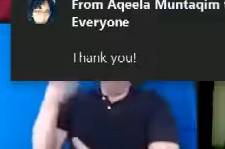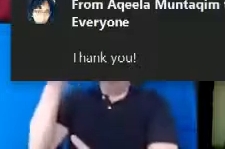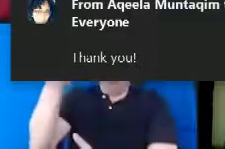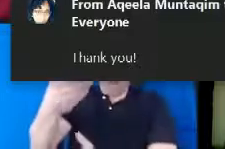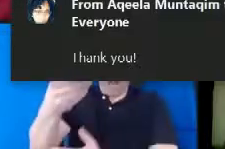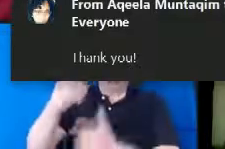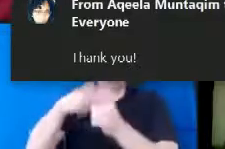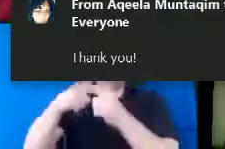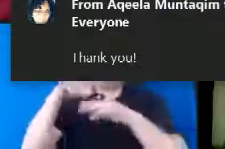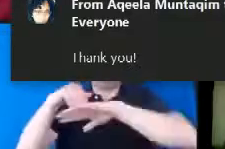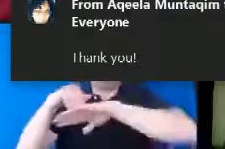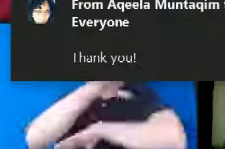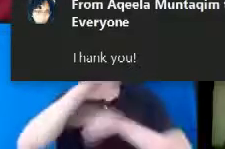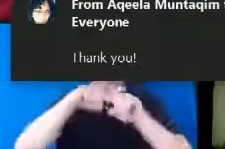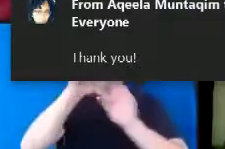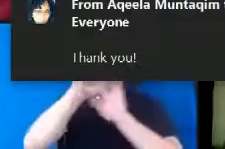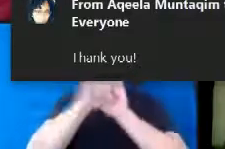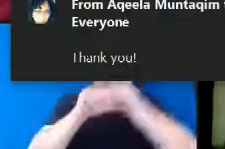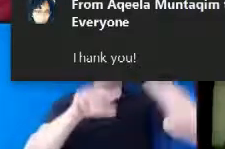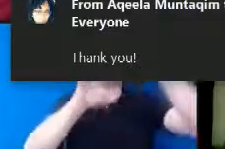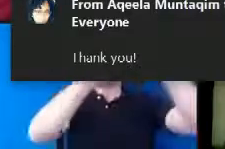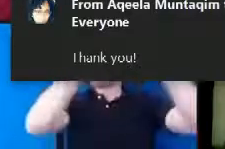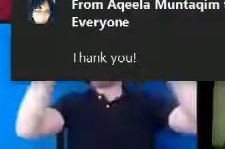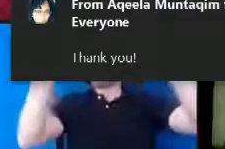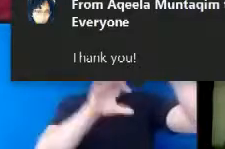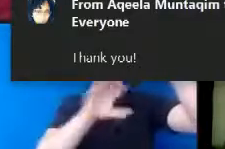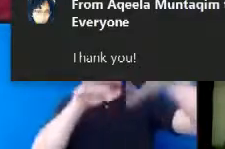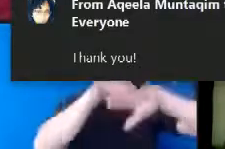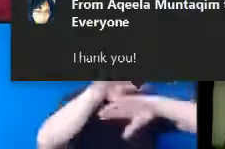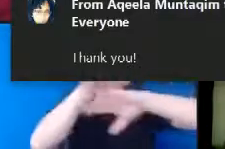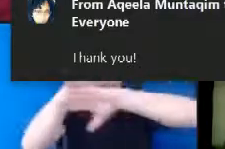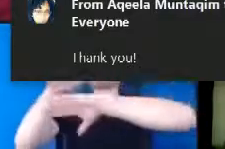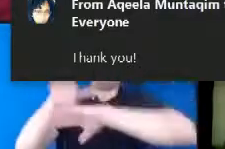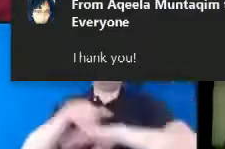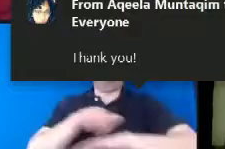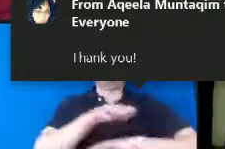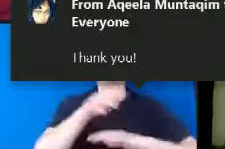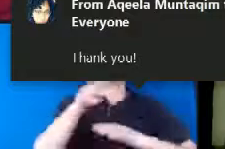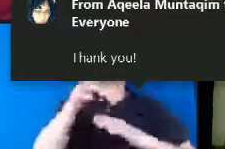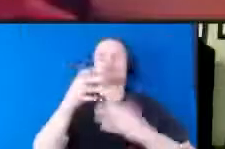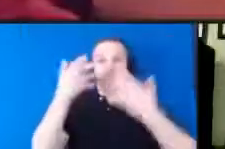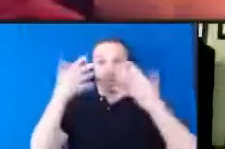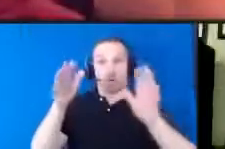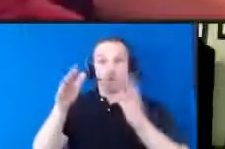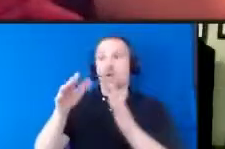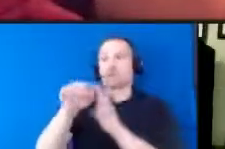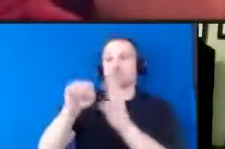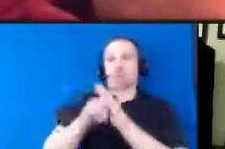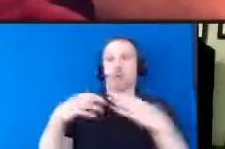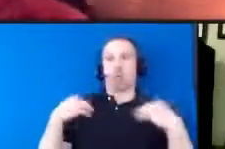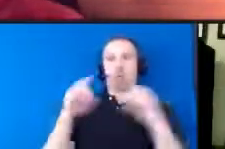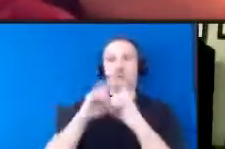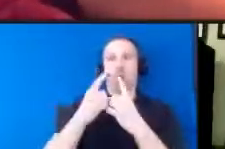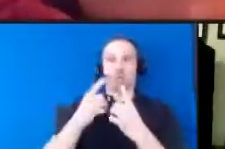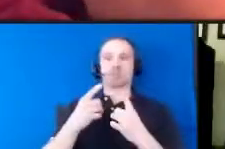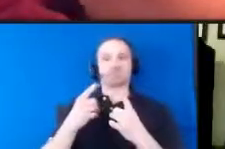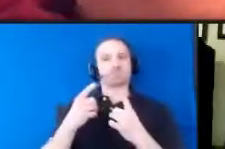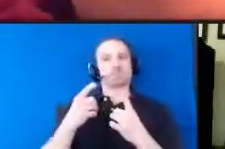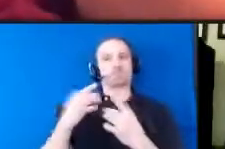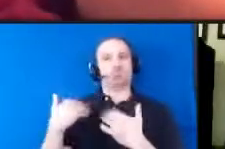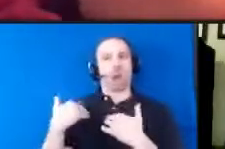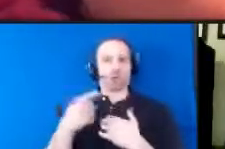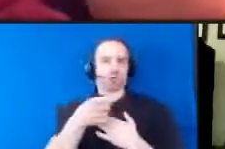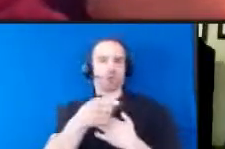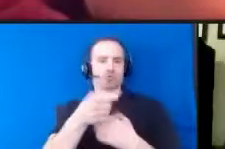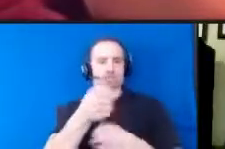states. The state health departments then say, you're getting this vaccine or vaccines, you're getting this vaccine. I suspect you're going